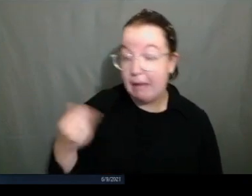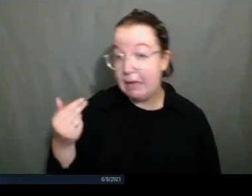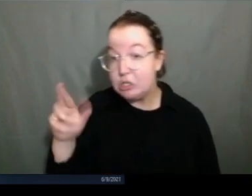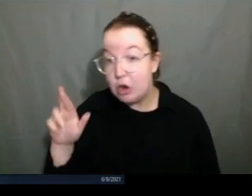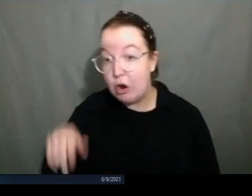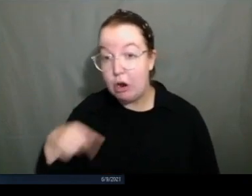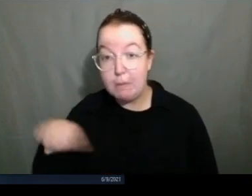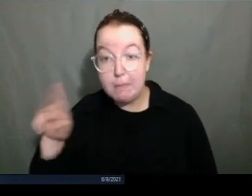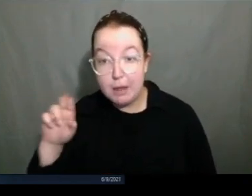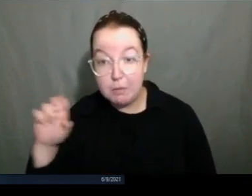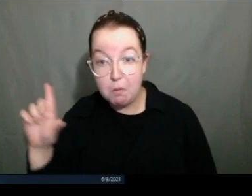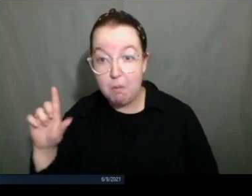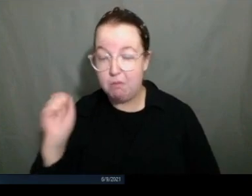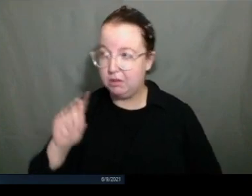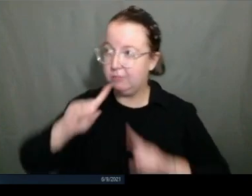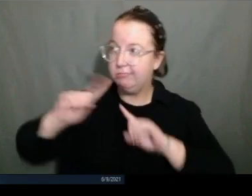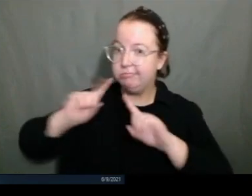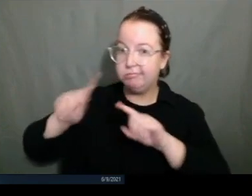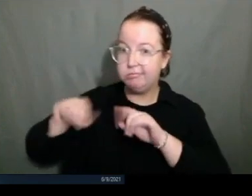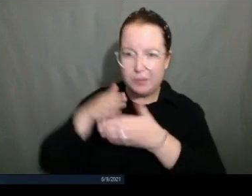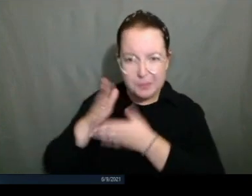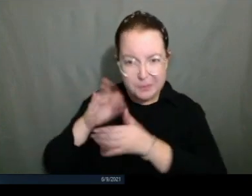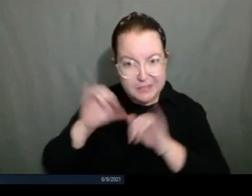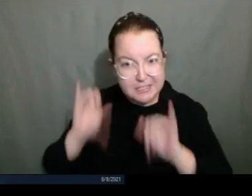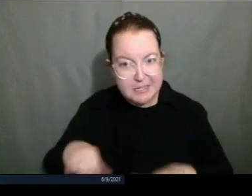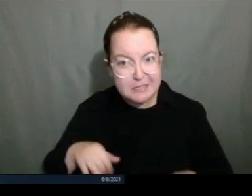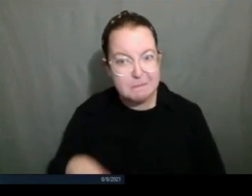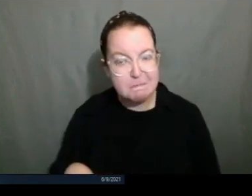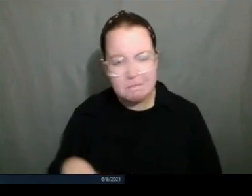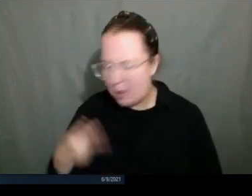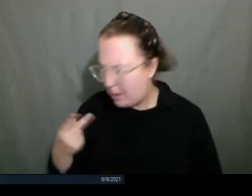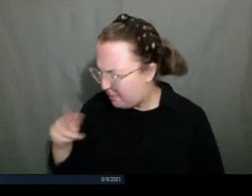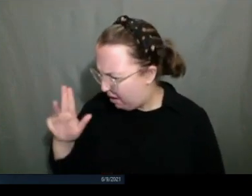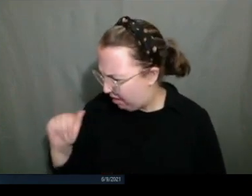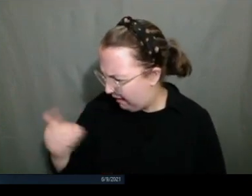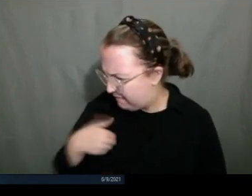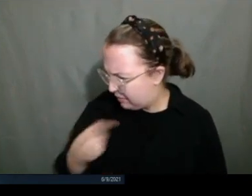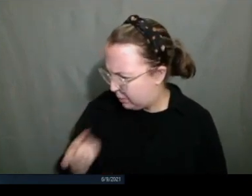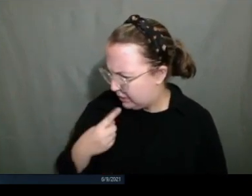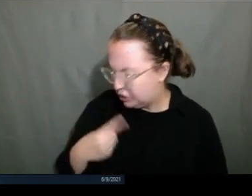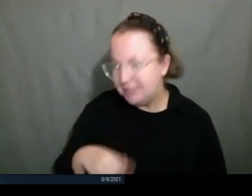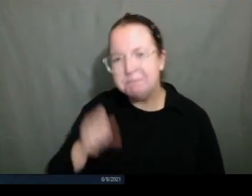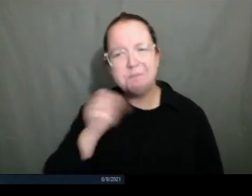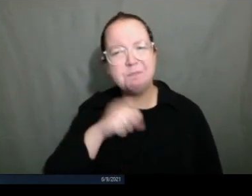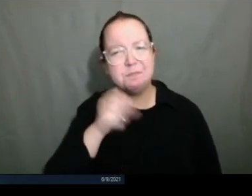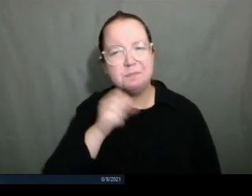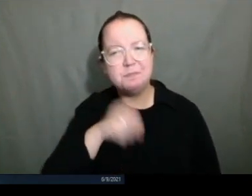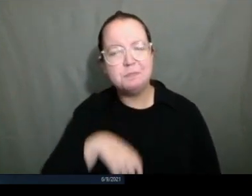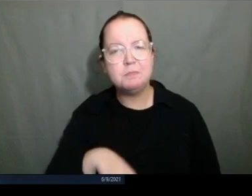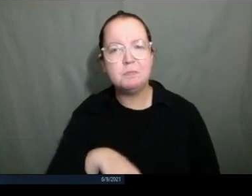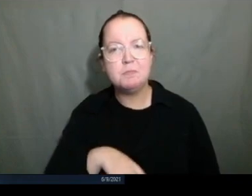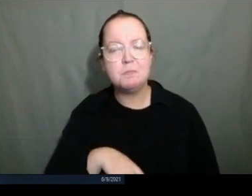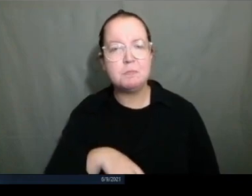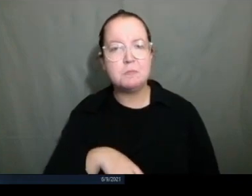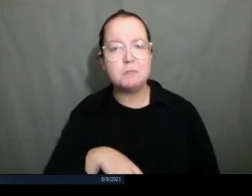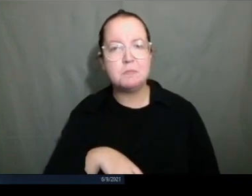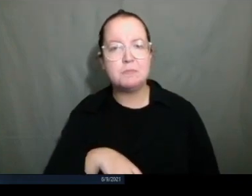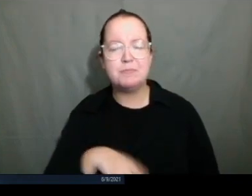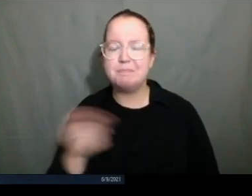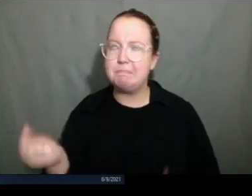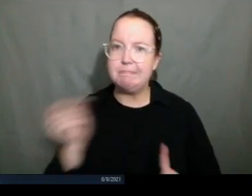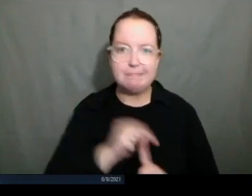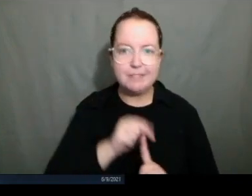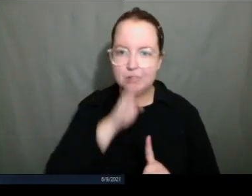related questions. I think there's Paula, did you have a question? Yeah, so to go back to the direct